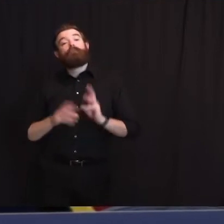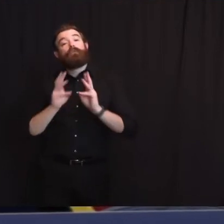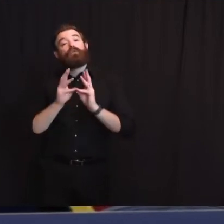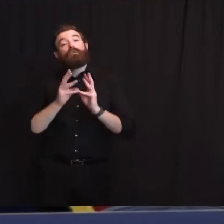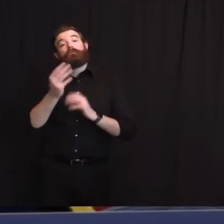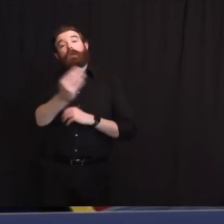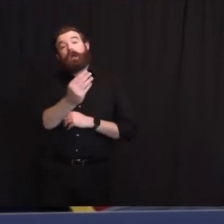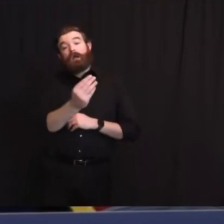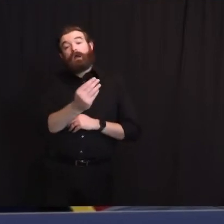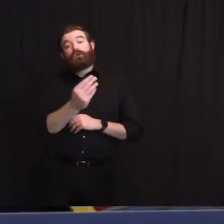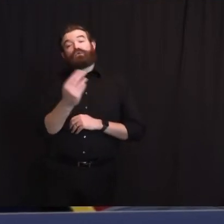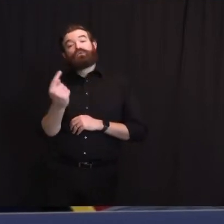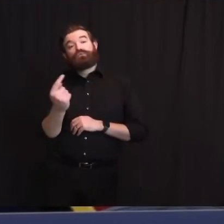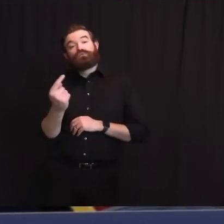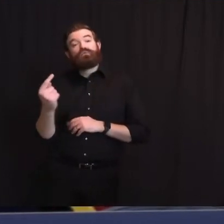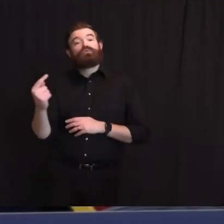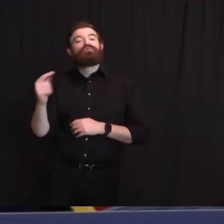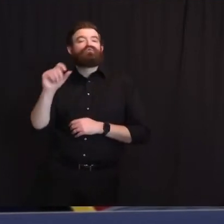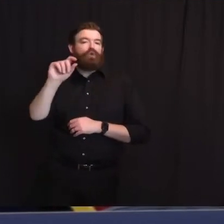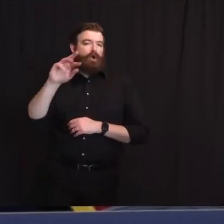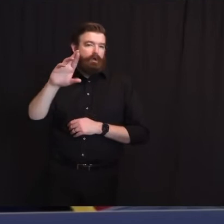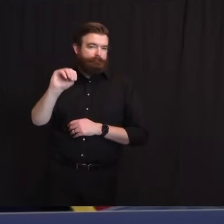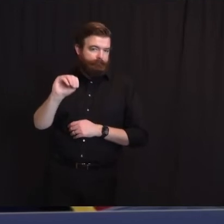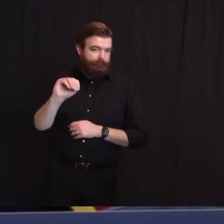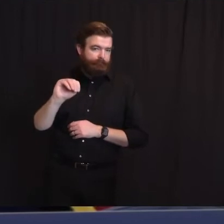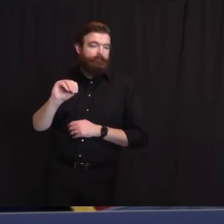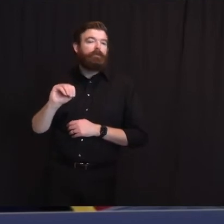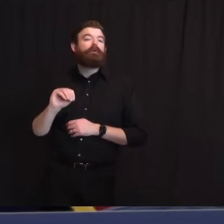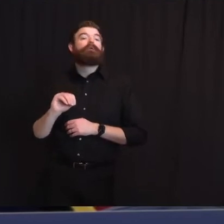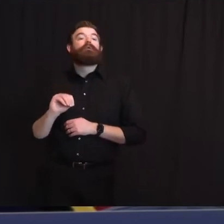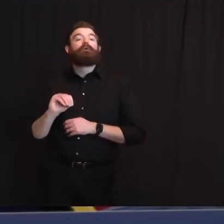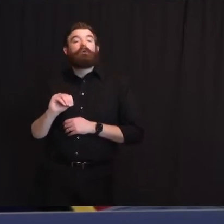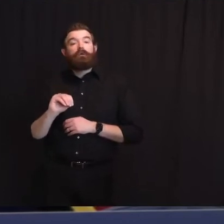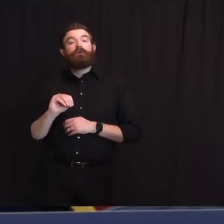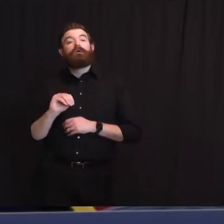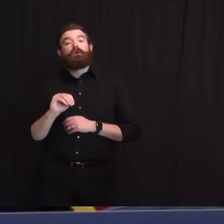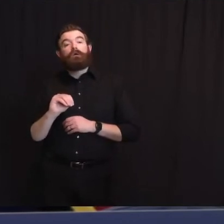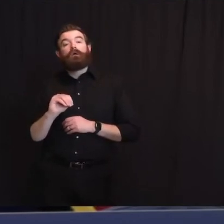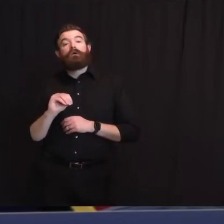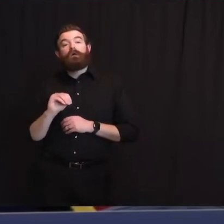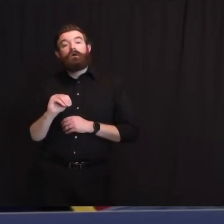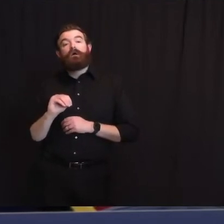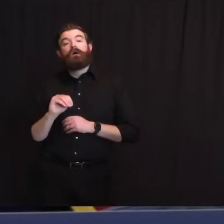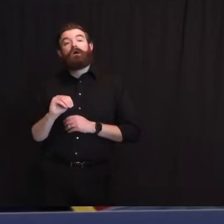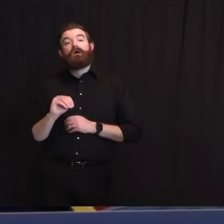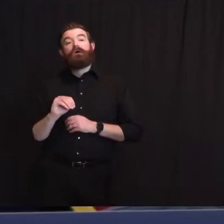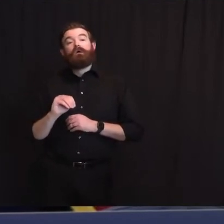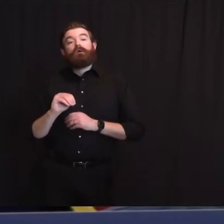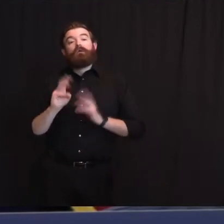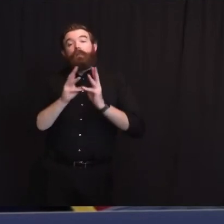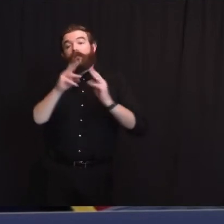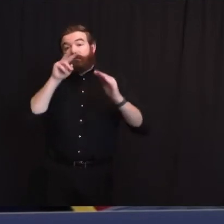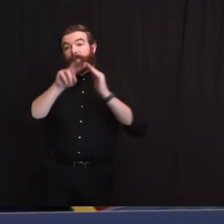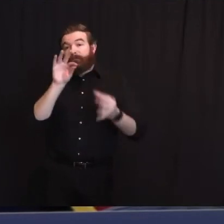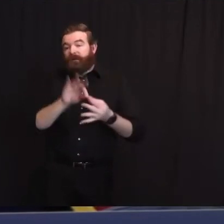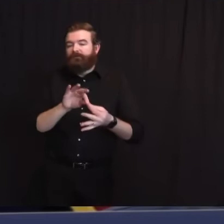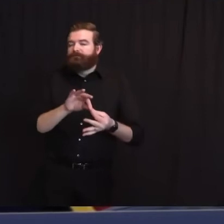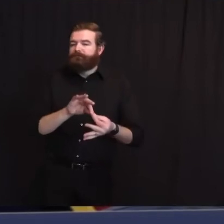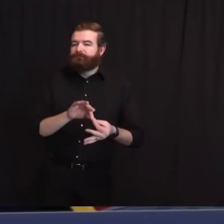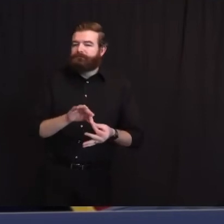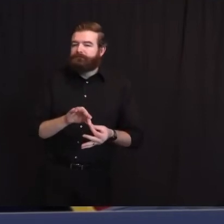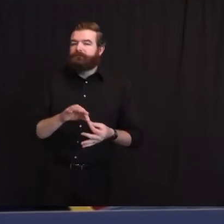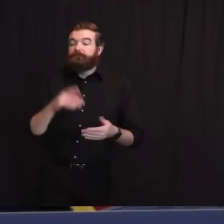storm. The models at this point vary a little bit, and we will have improved confidence in those precipitation forecasts probably